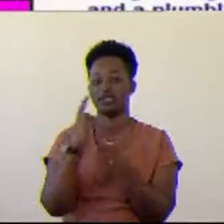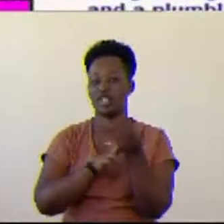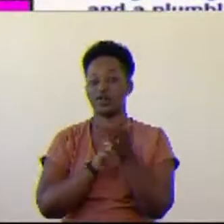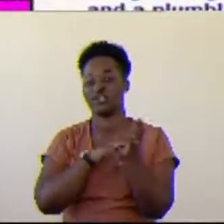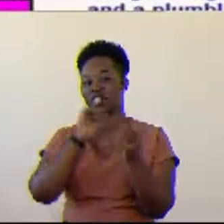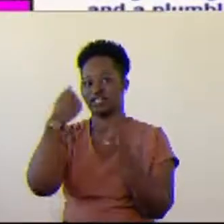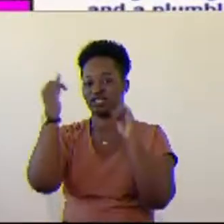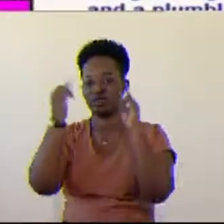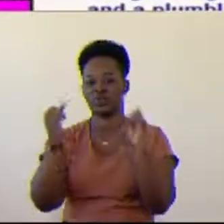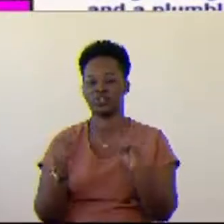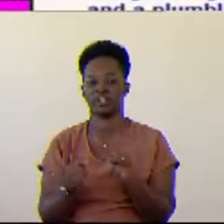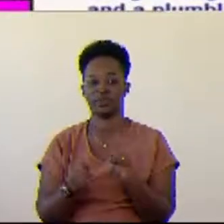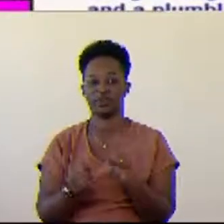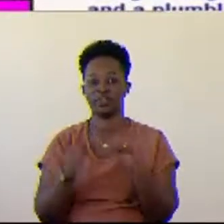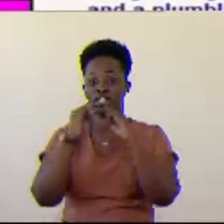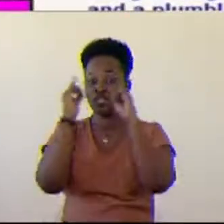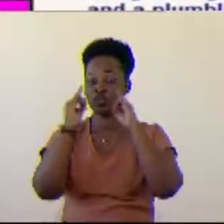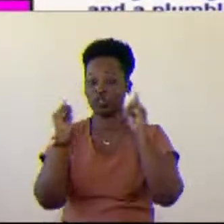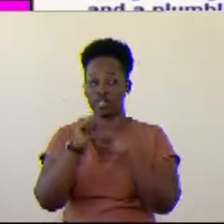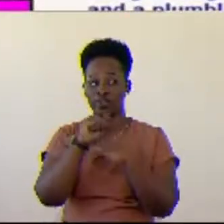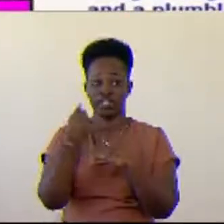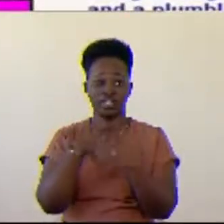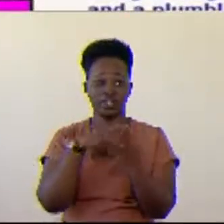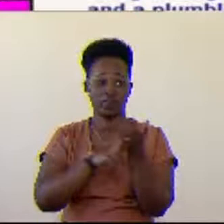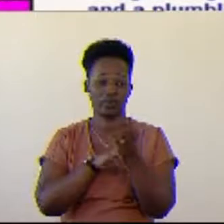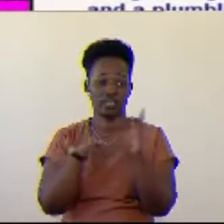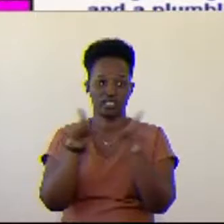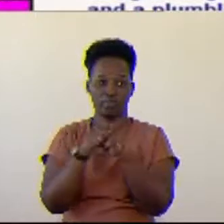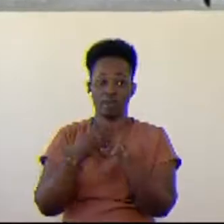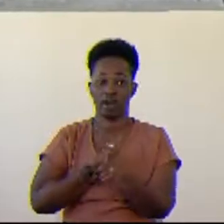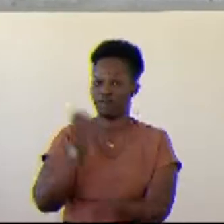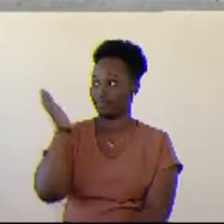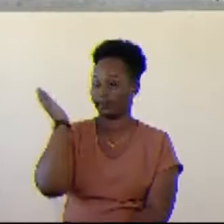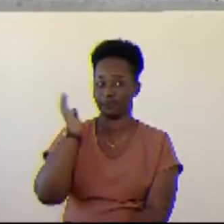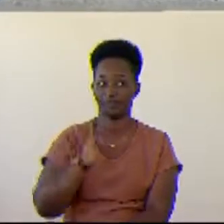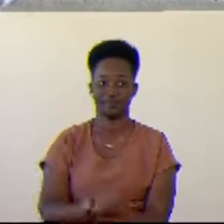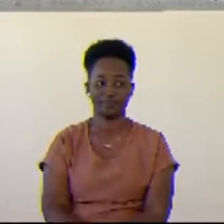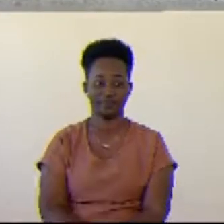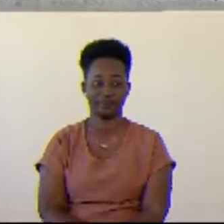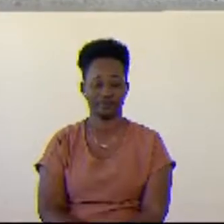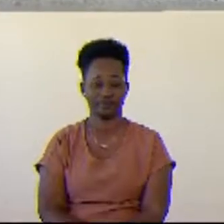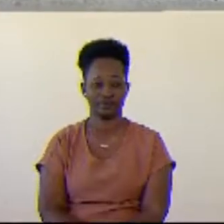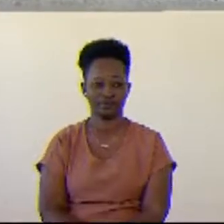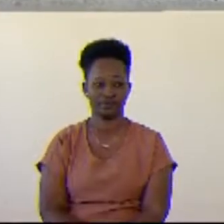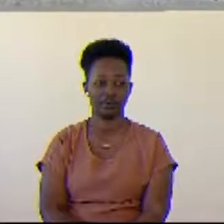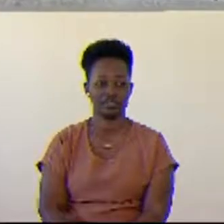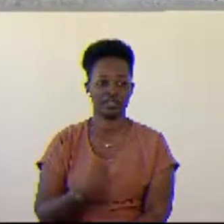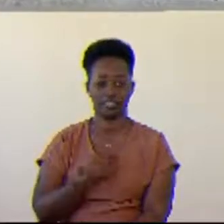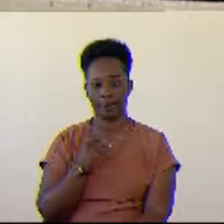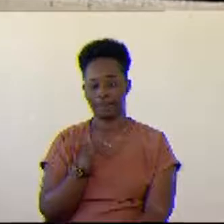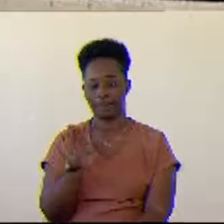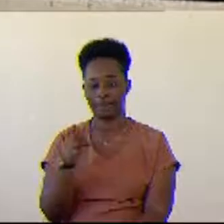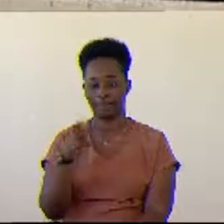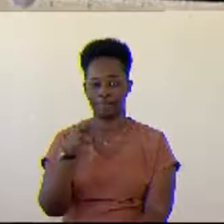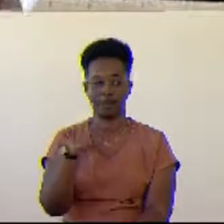shape. The shape I'm going to use is what we have here on the board. I just cut this